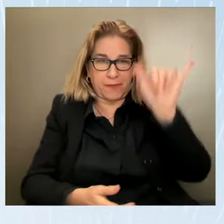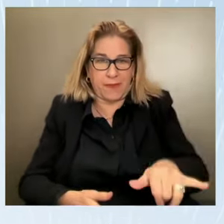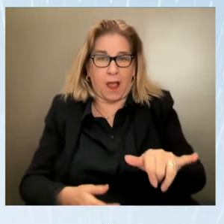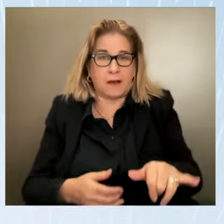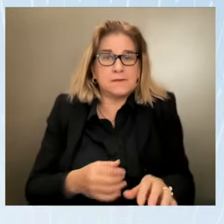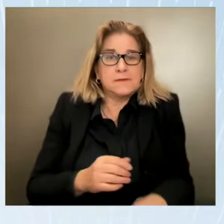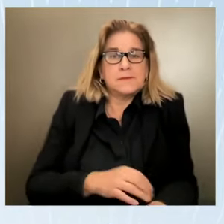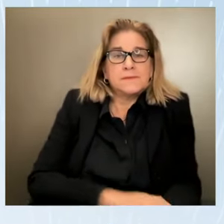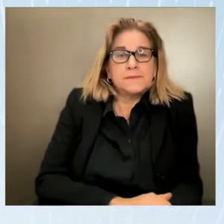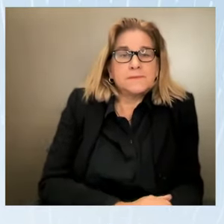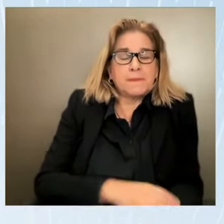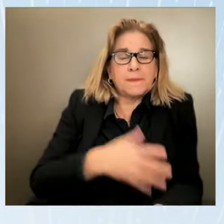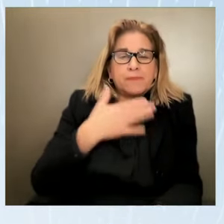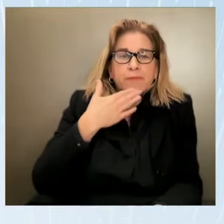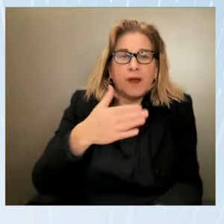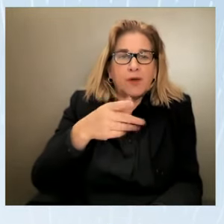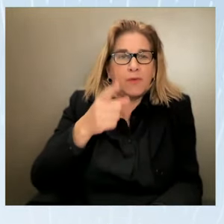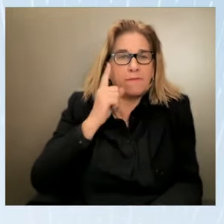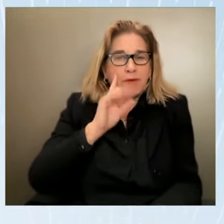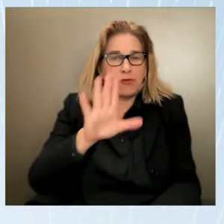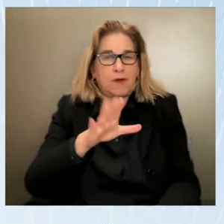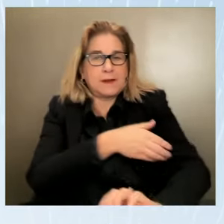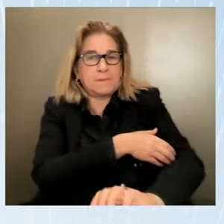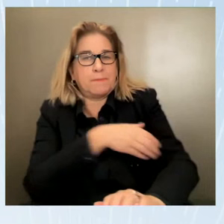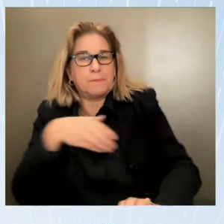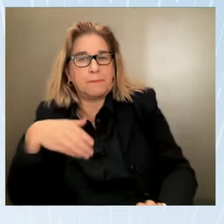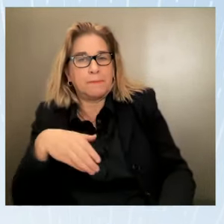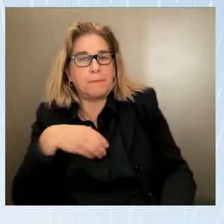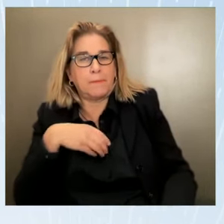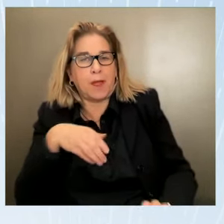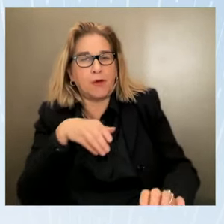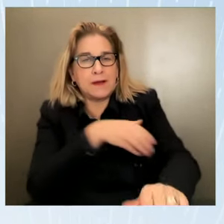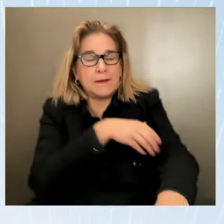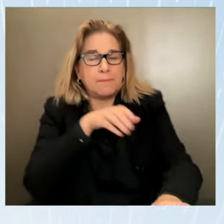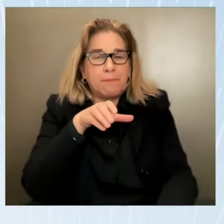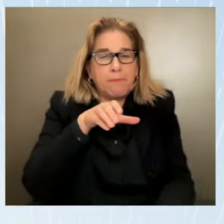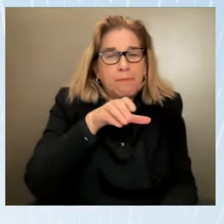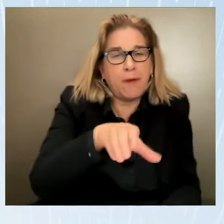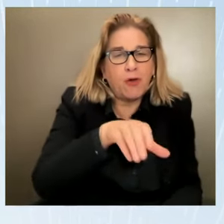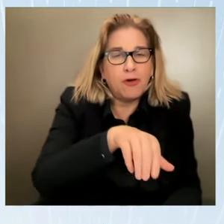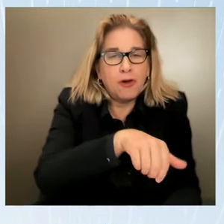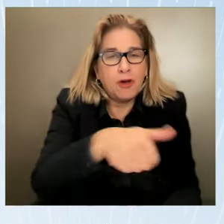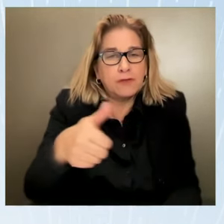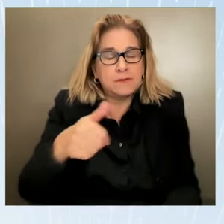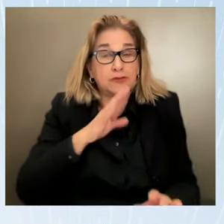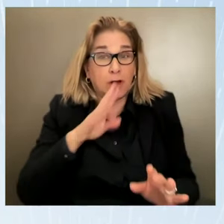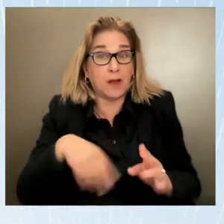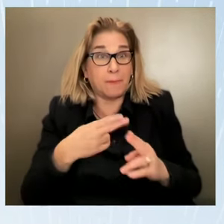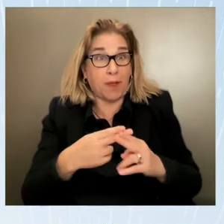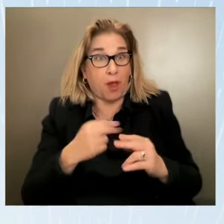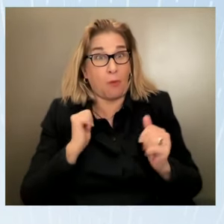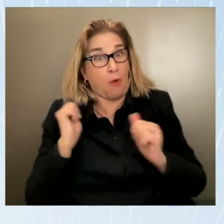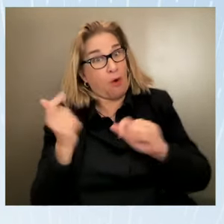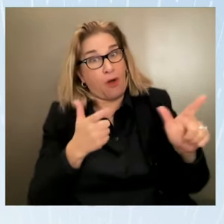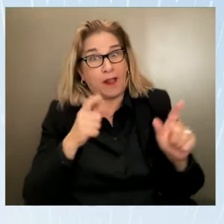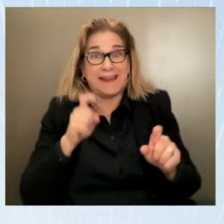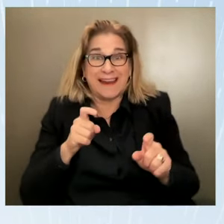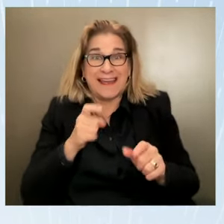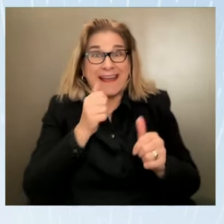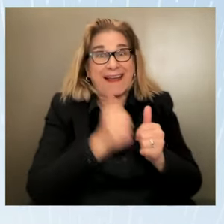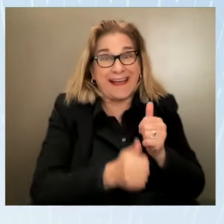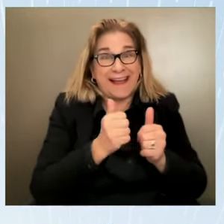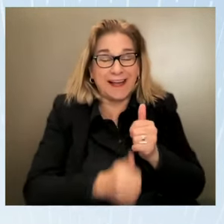to help be eyes and ears and engage on this, that you can see the multiplier effect of that in a very, very powerful